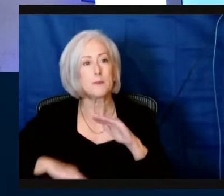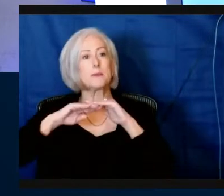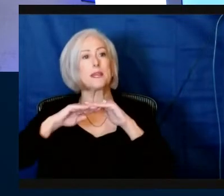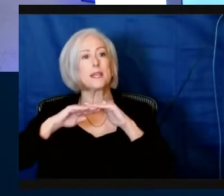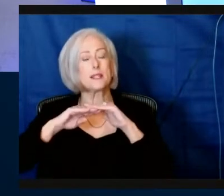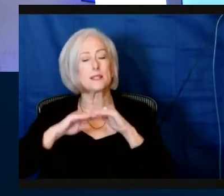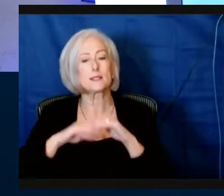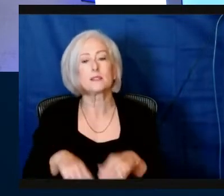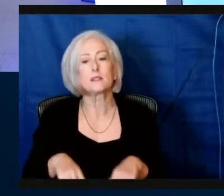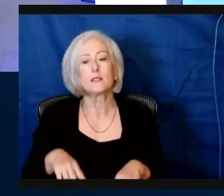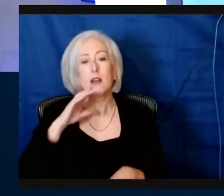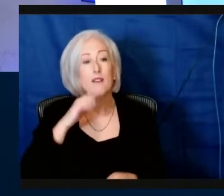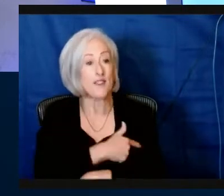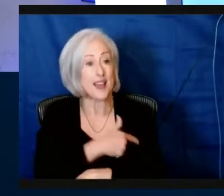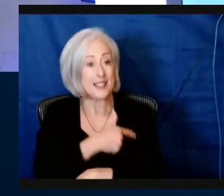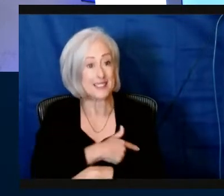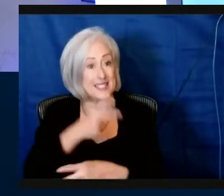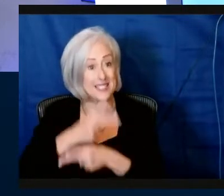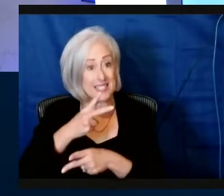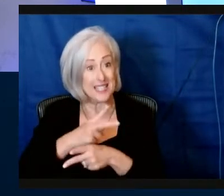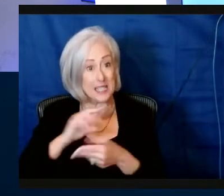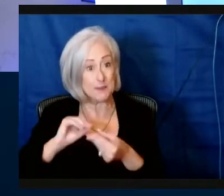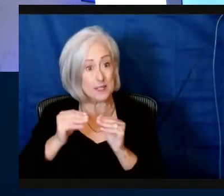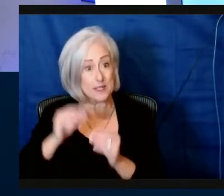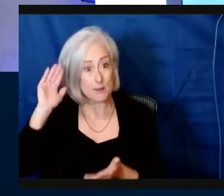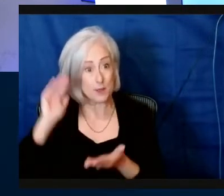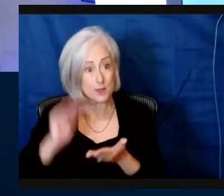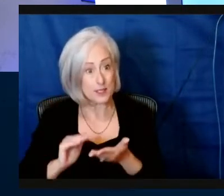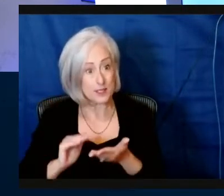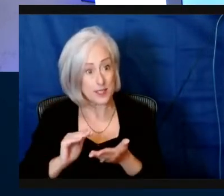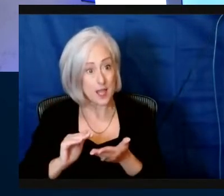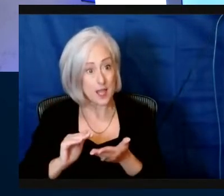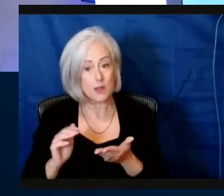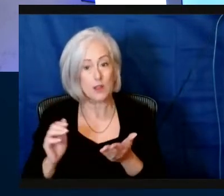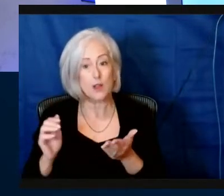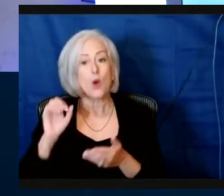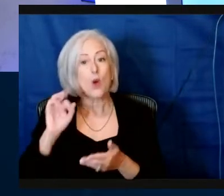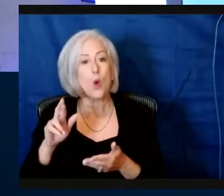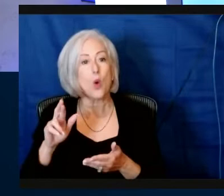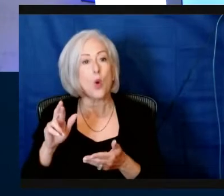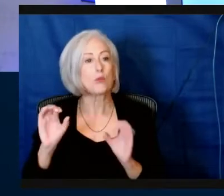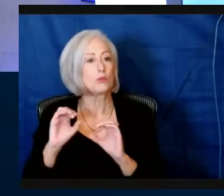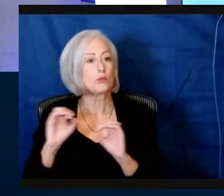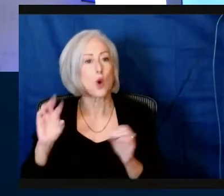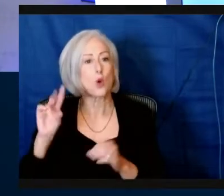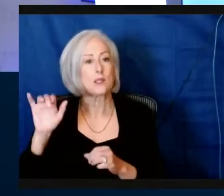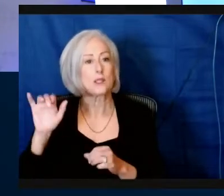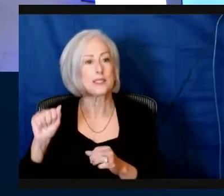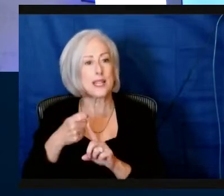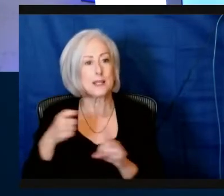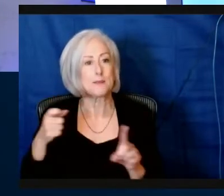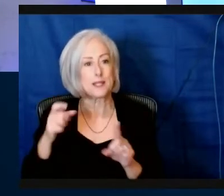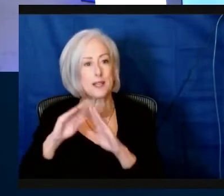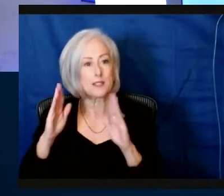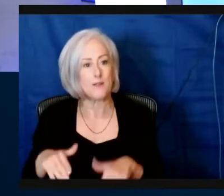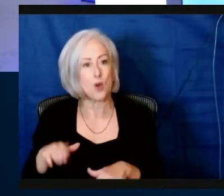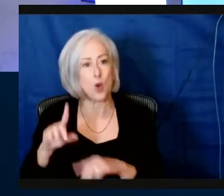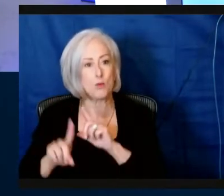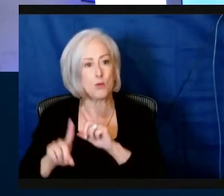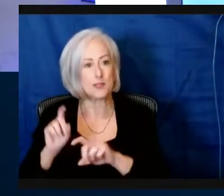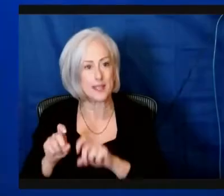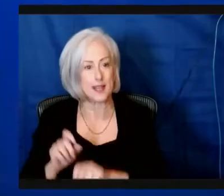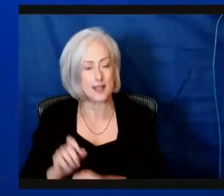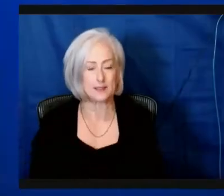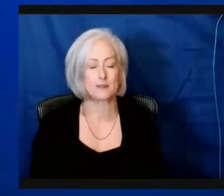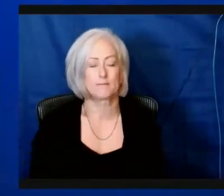the numbers down, or simple lack of data due to home tests? Okay, well, that's a good question. Yeah. There's multiple answers there.